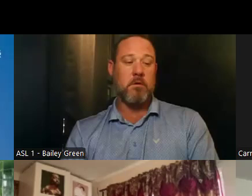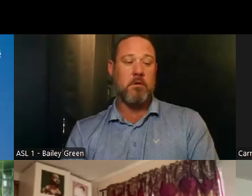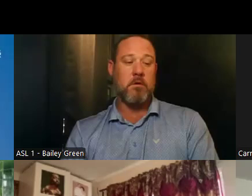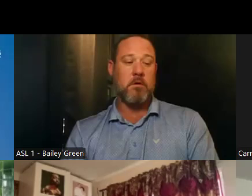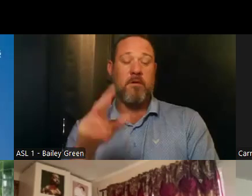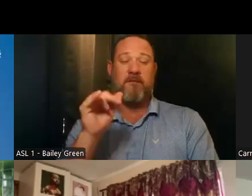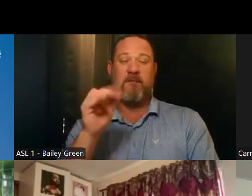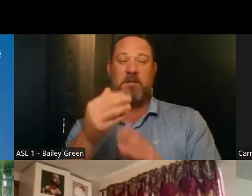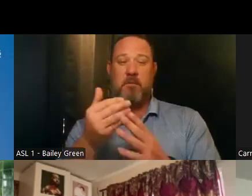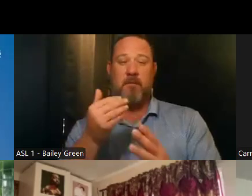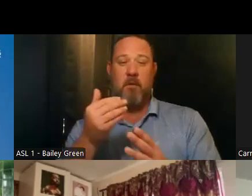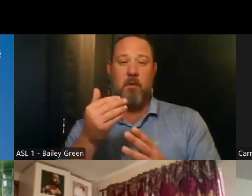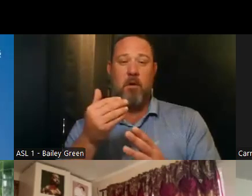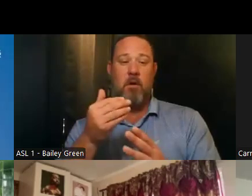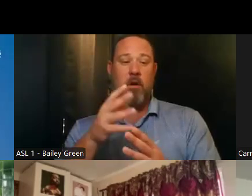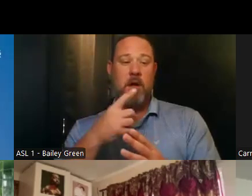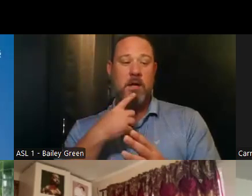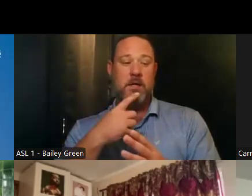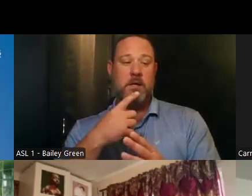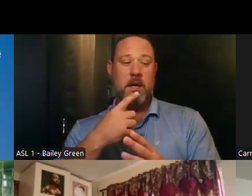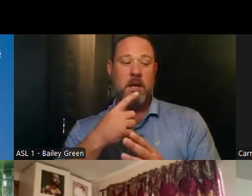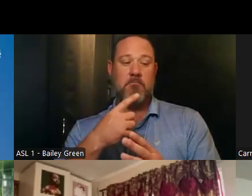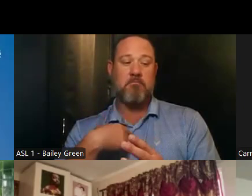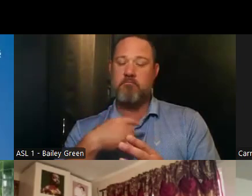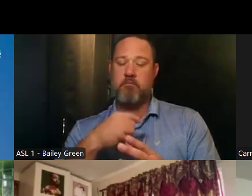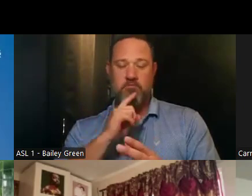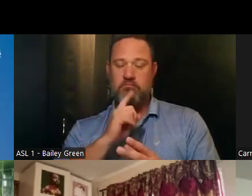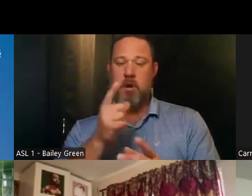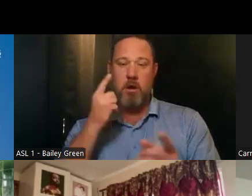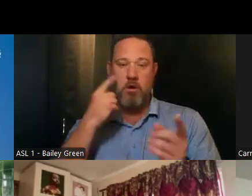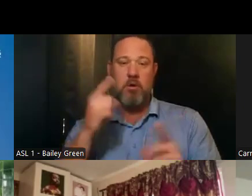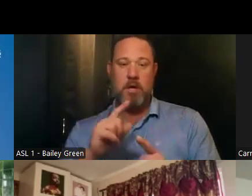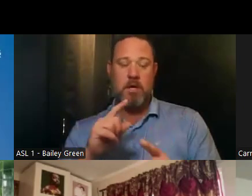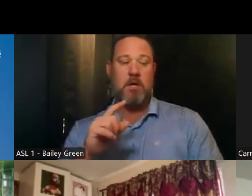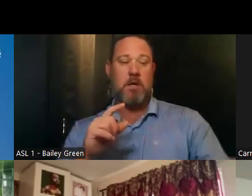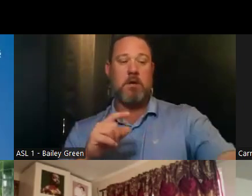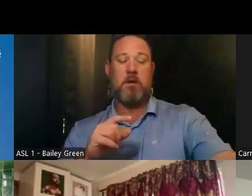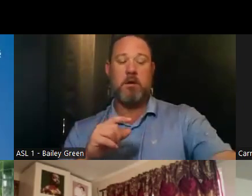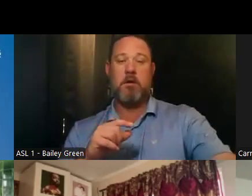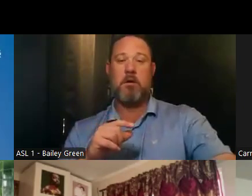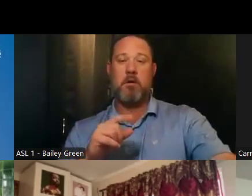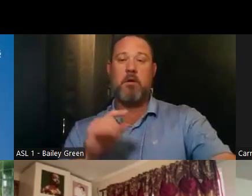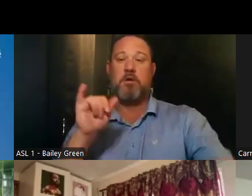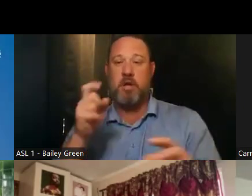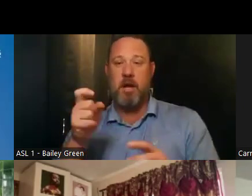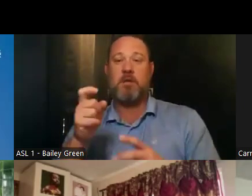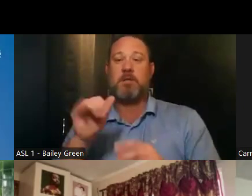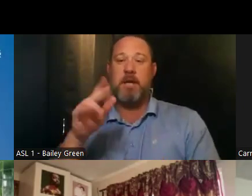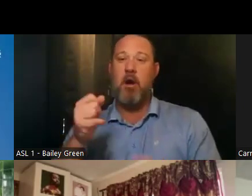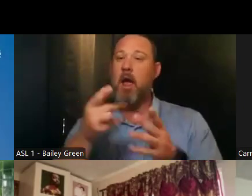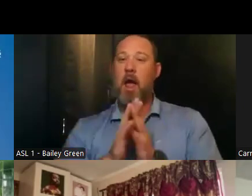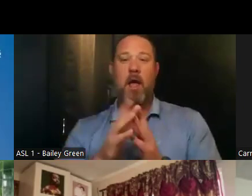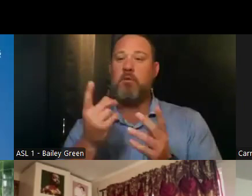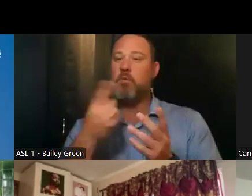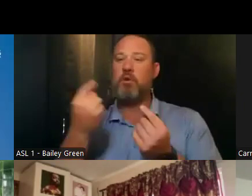before we hear from Vince, just to say that I couldn't agree with you anymore, Jax. I think that, what Sarah asked about, like, what do we do about